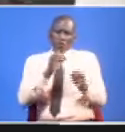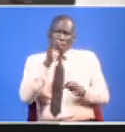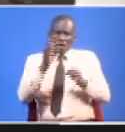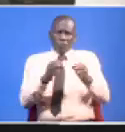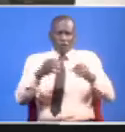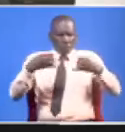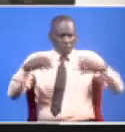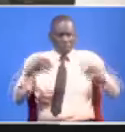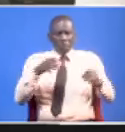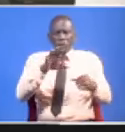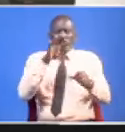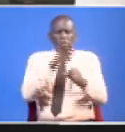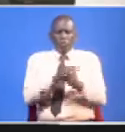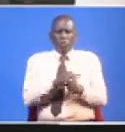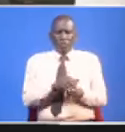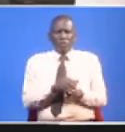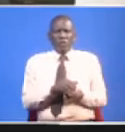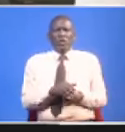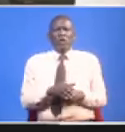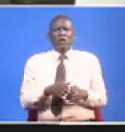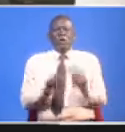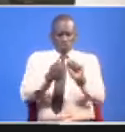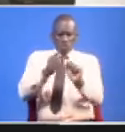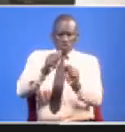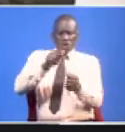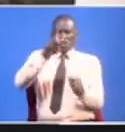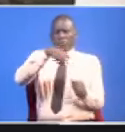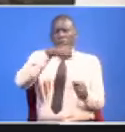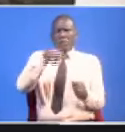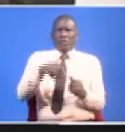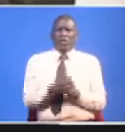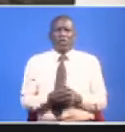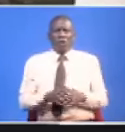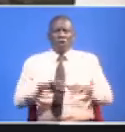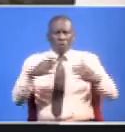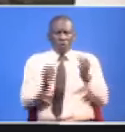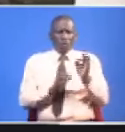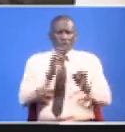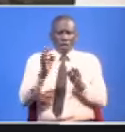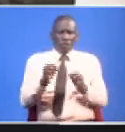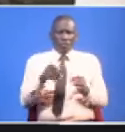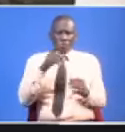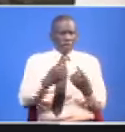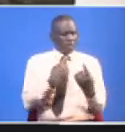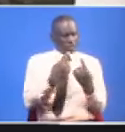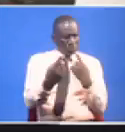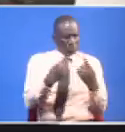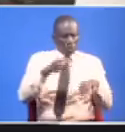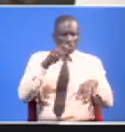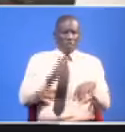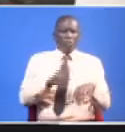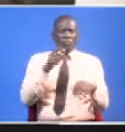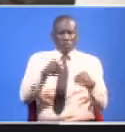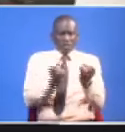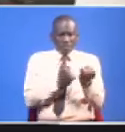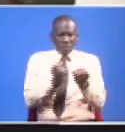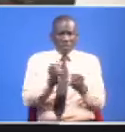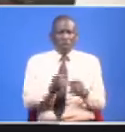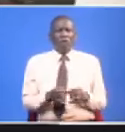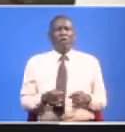he will fulfill his promise to rectify his mistakes, or whether his speech in Embu this